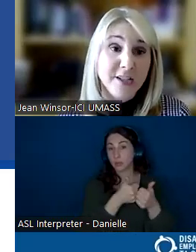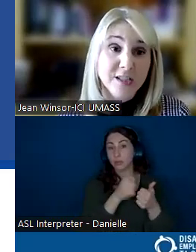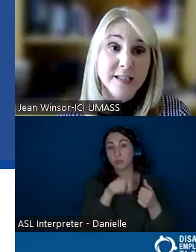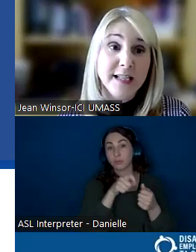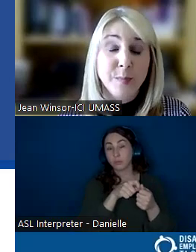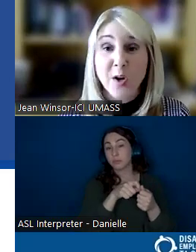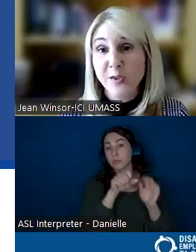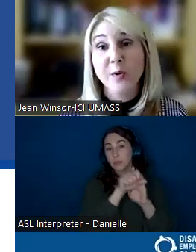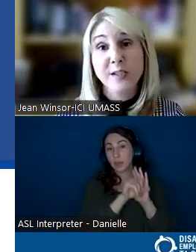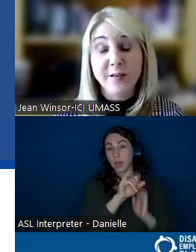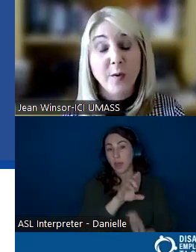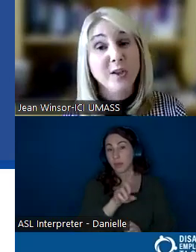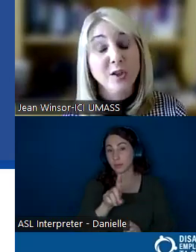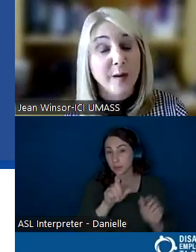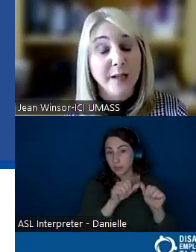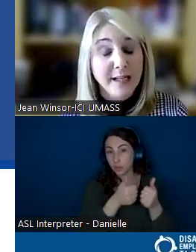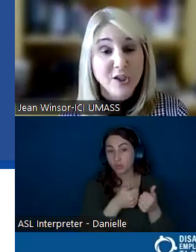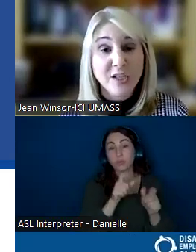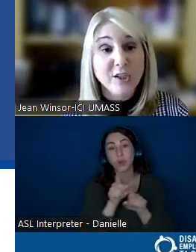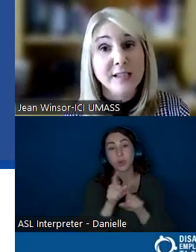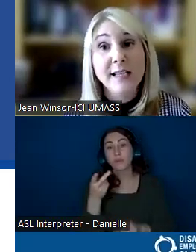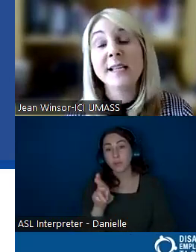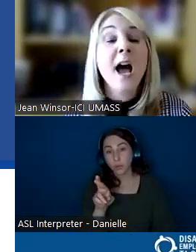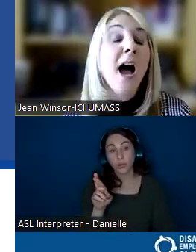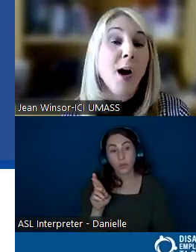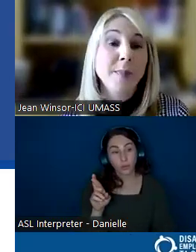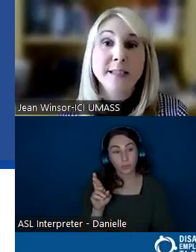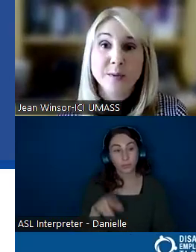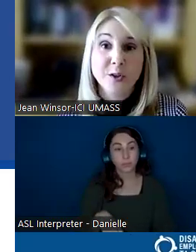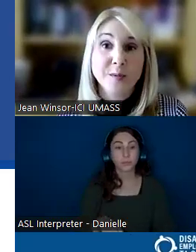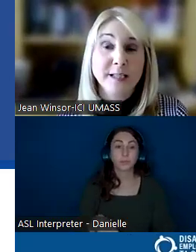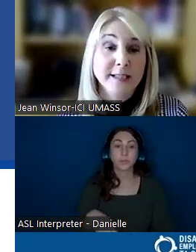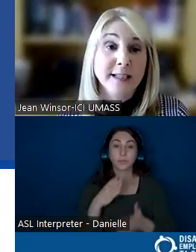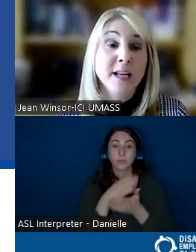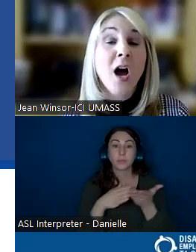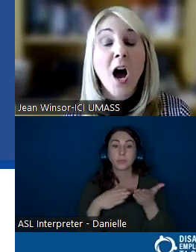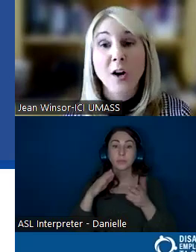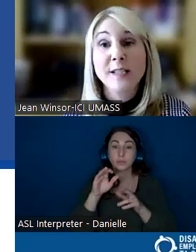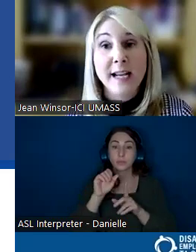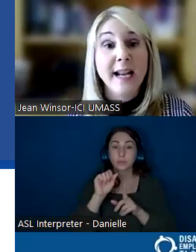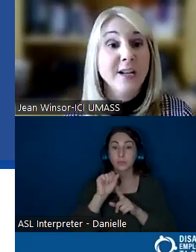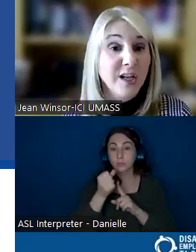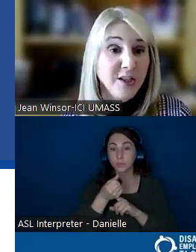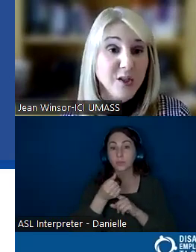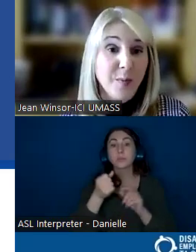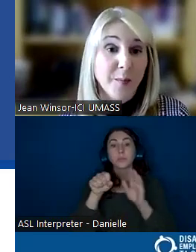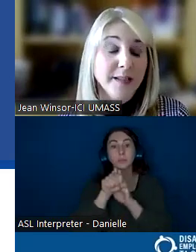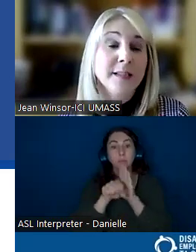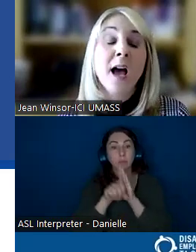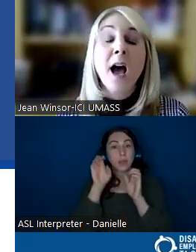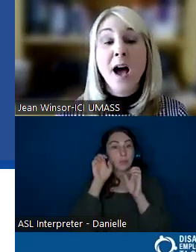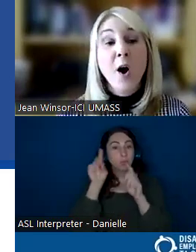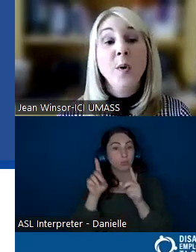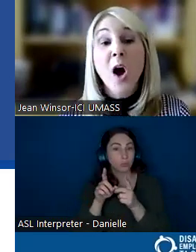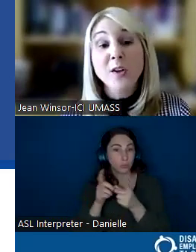IDD agencies, but also our state vocational rehabilitation agencies, in some circumstances, our state education